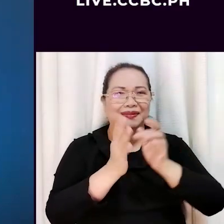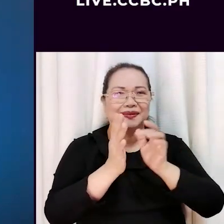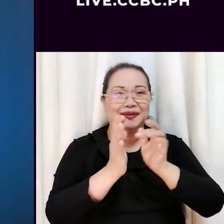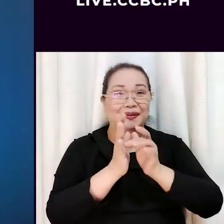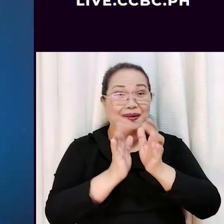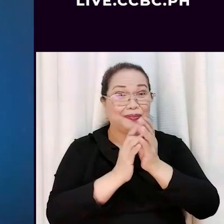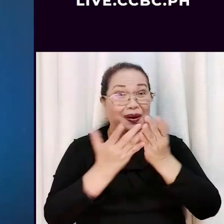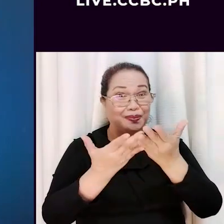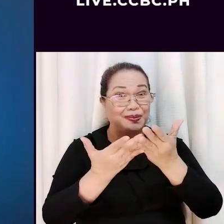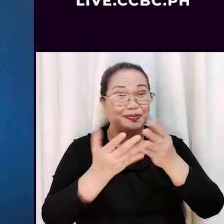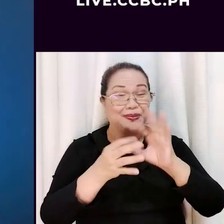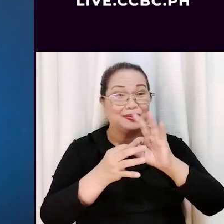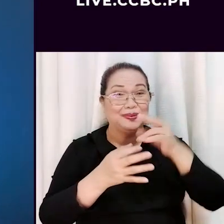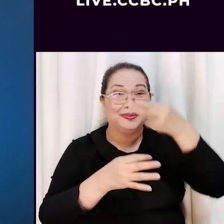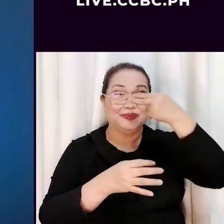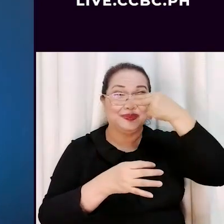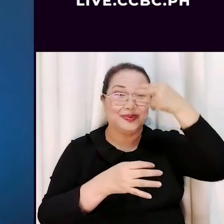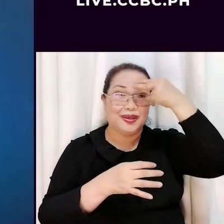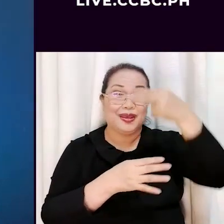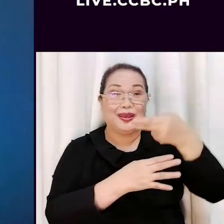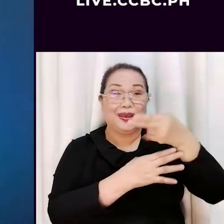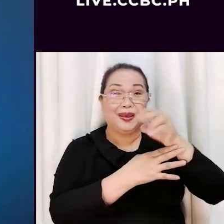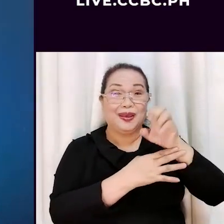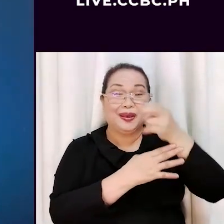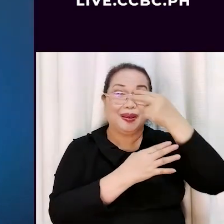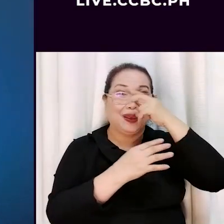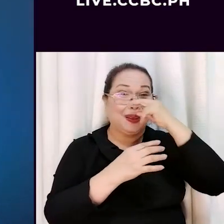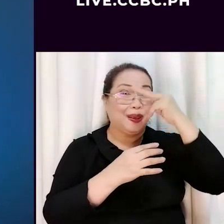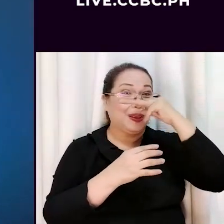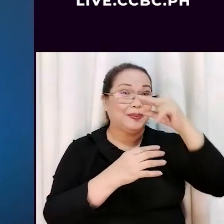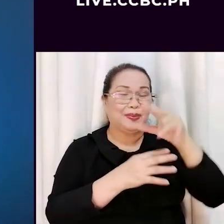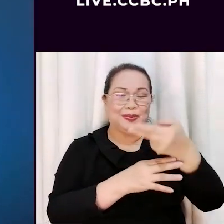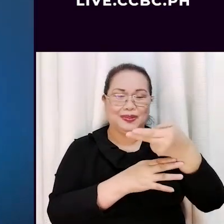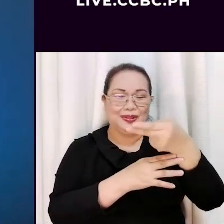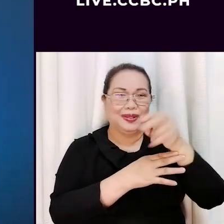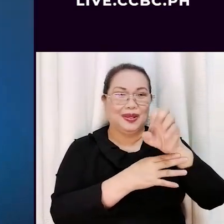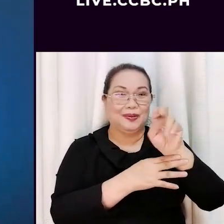later on. But if Barnabas wrote Hebrews, this is what he wrote